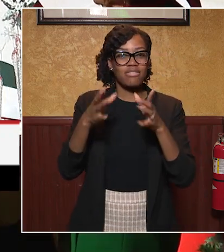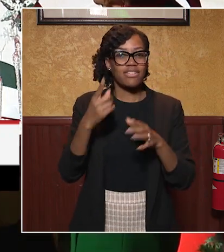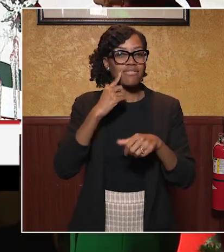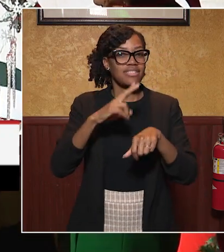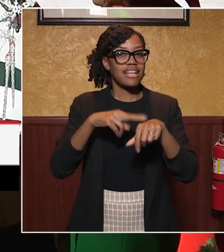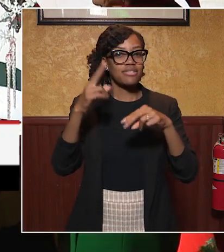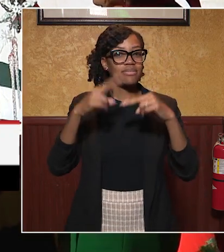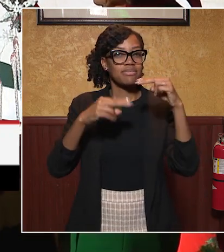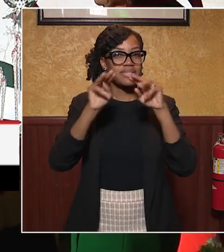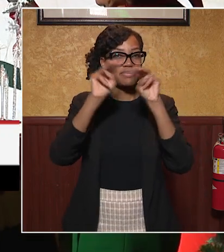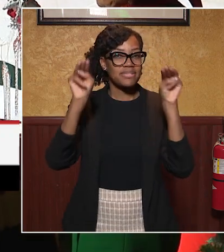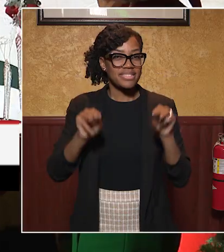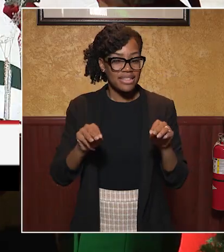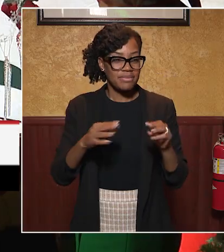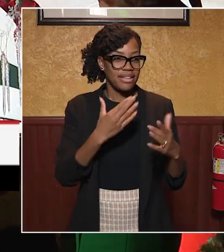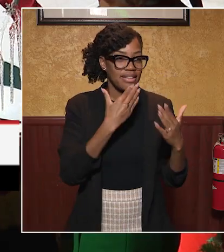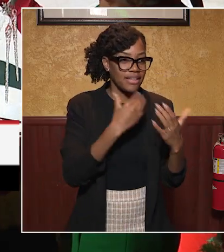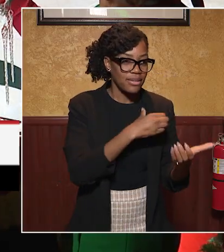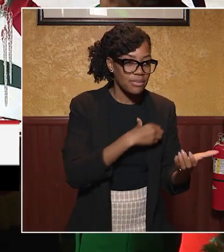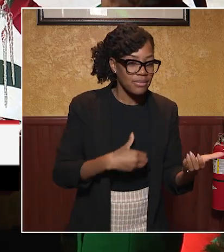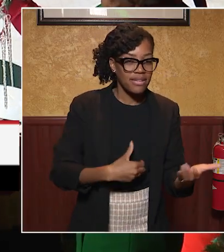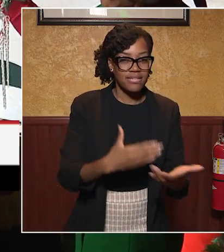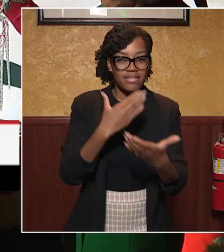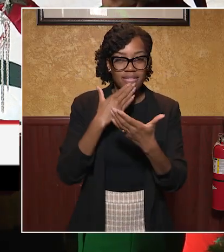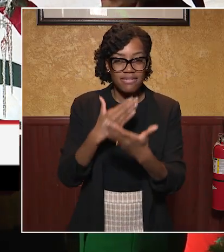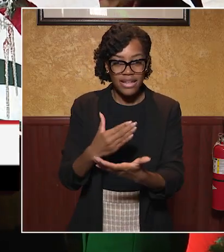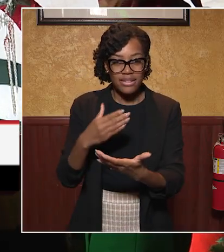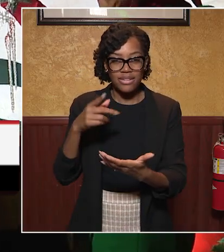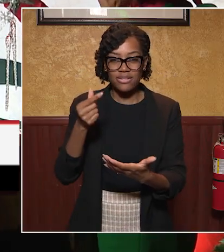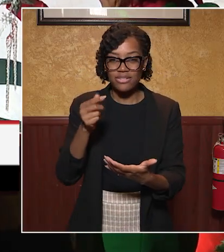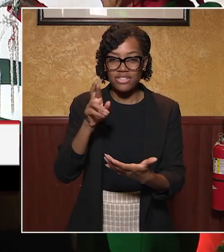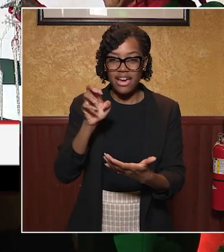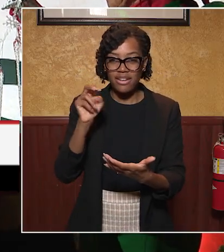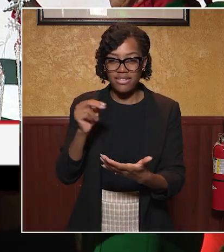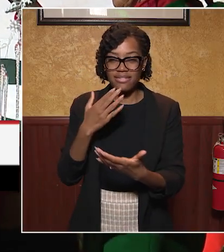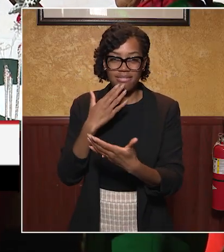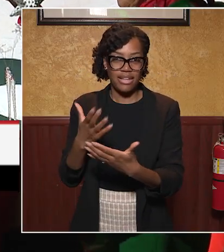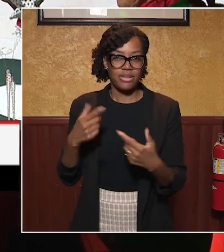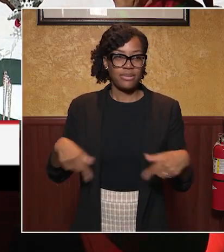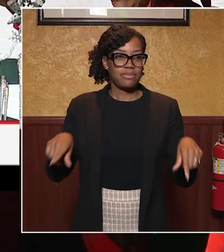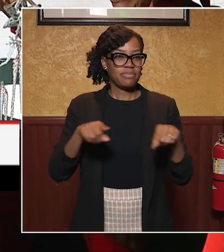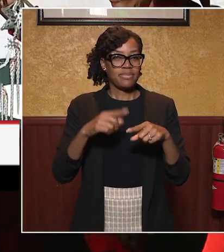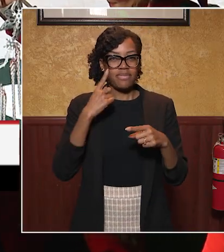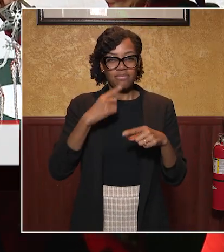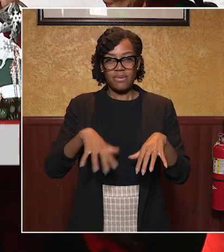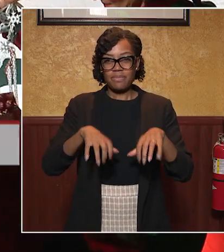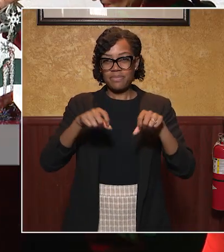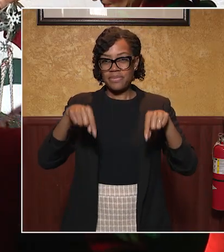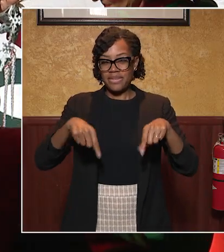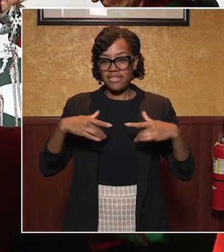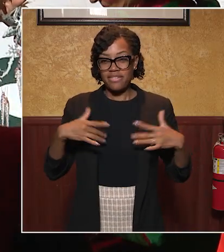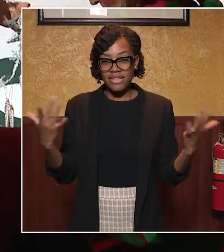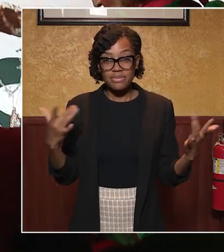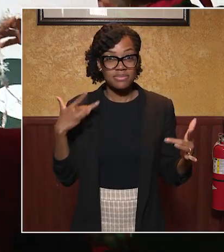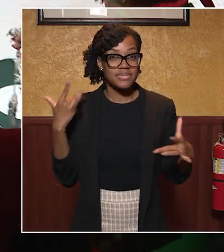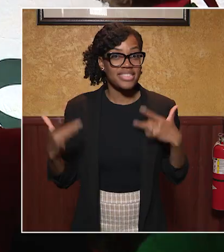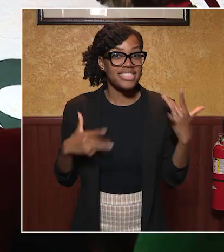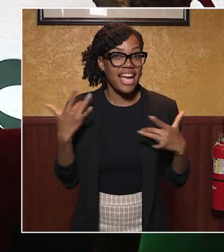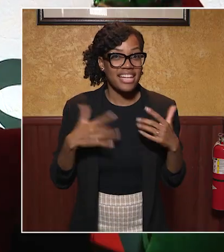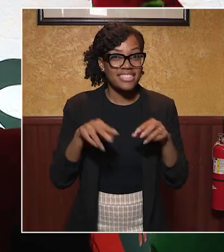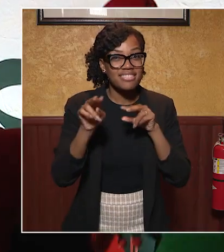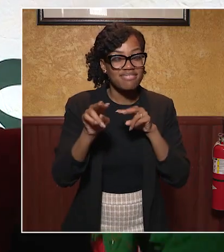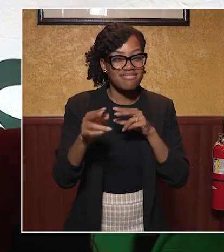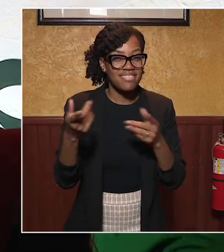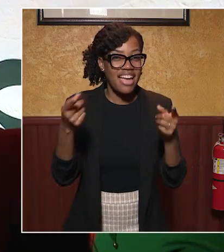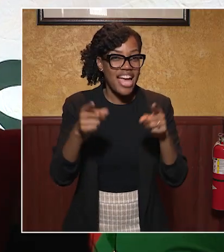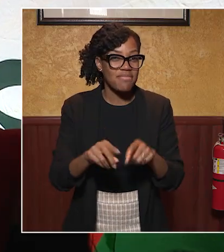Bowser and Chief Smith and Jaron for this incredible opportunity. We're so excited to support all the fun things that are happening. The National Building Museum is a place of joy